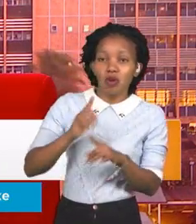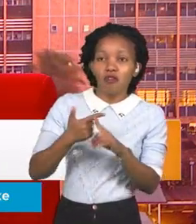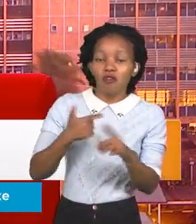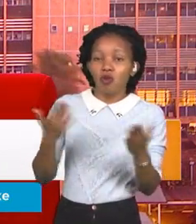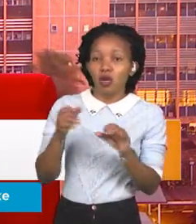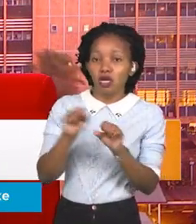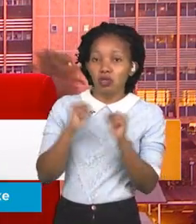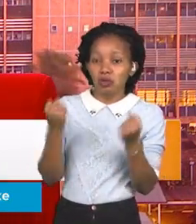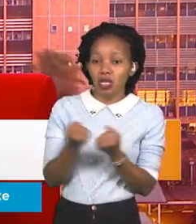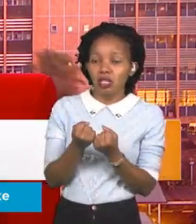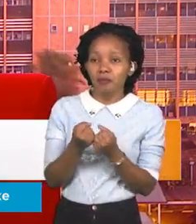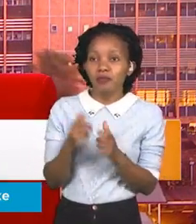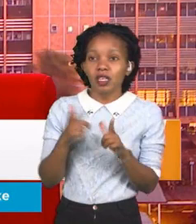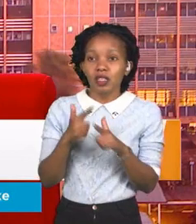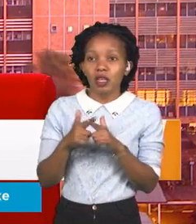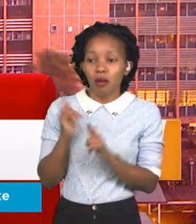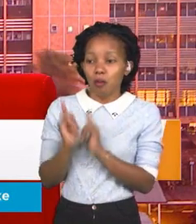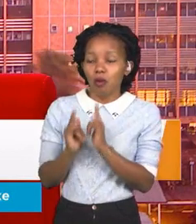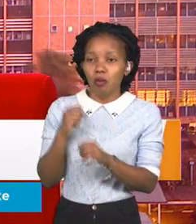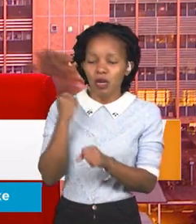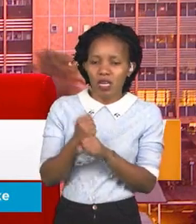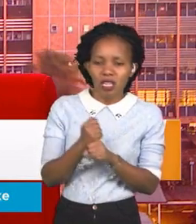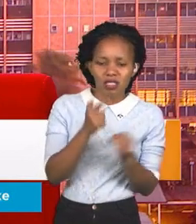the society I come from, mm-hmm. a boyfriend does